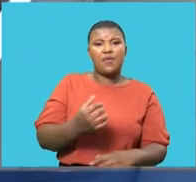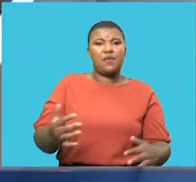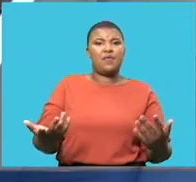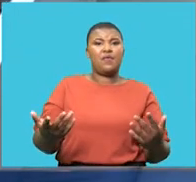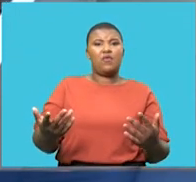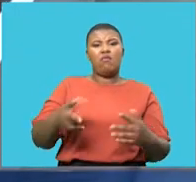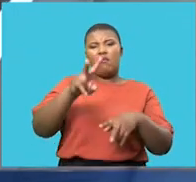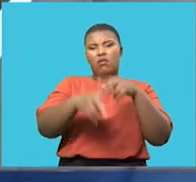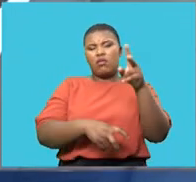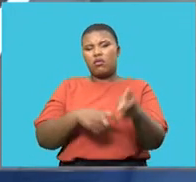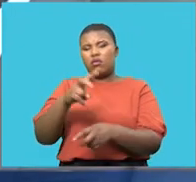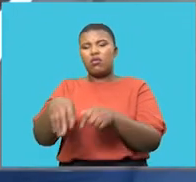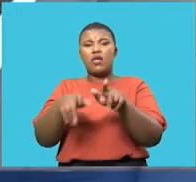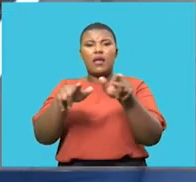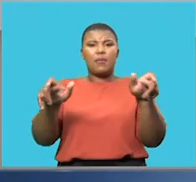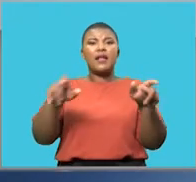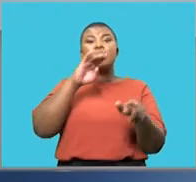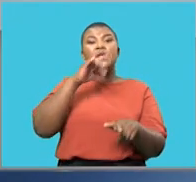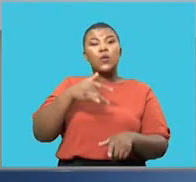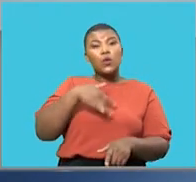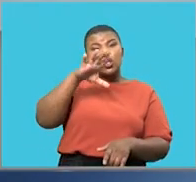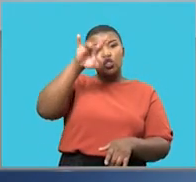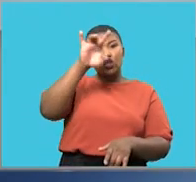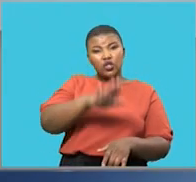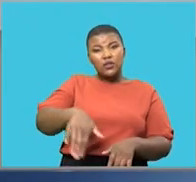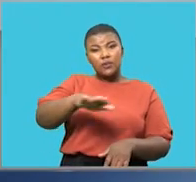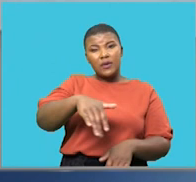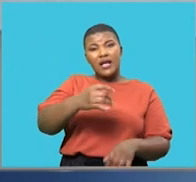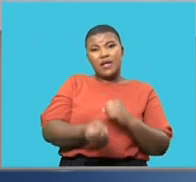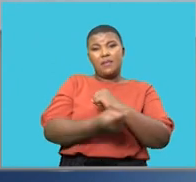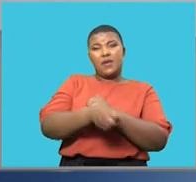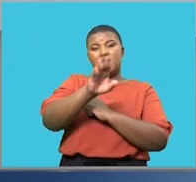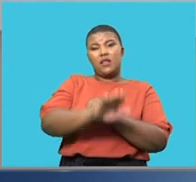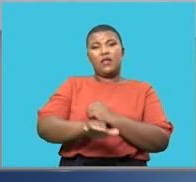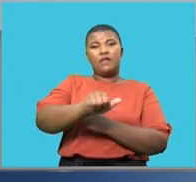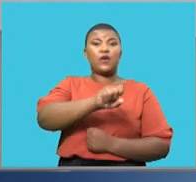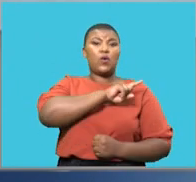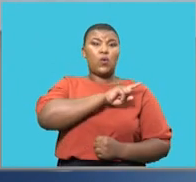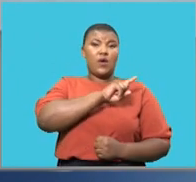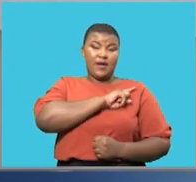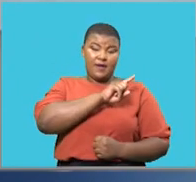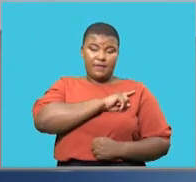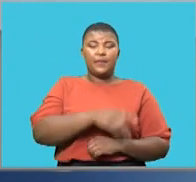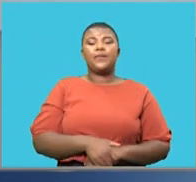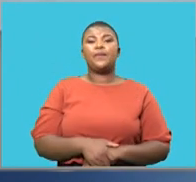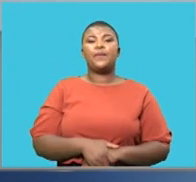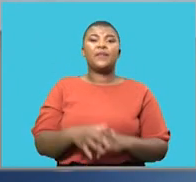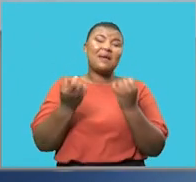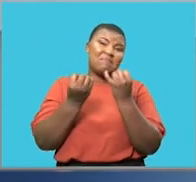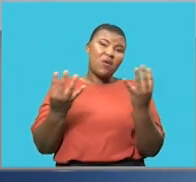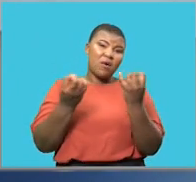human trafficking. We have chosen South Africa for now because most of the